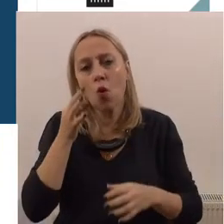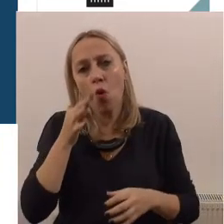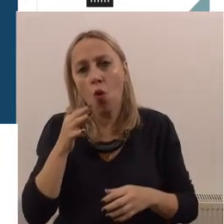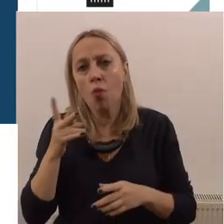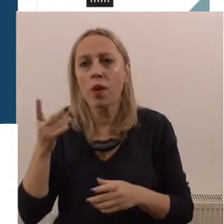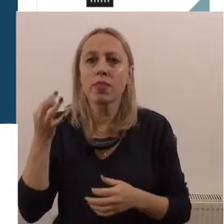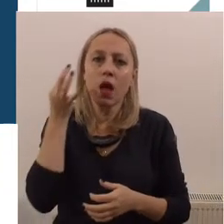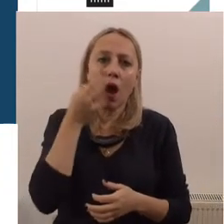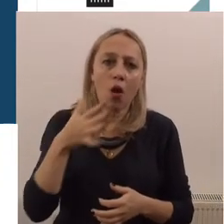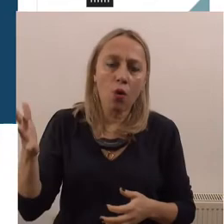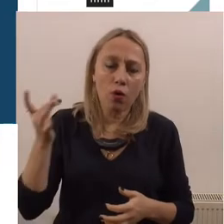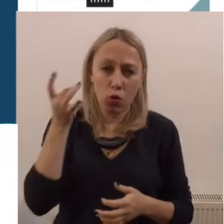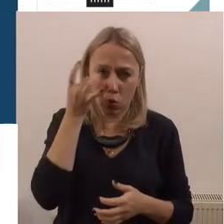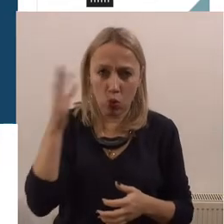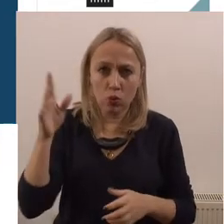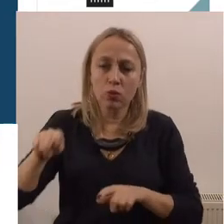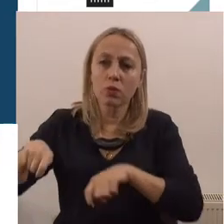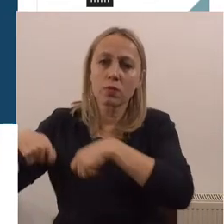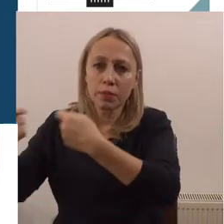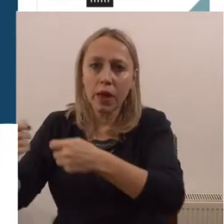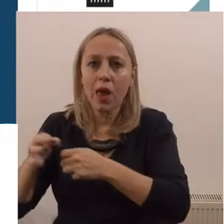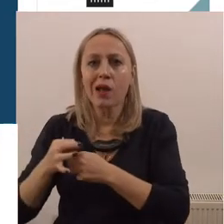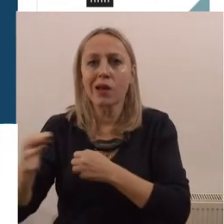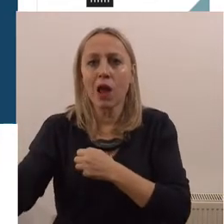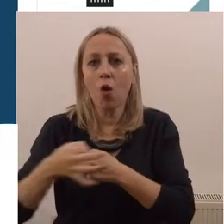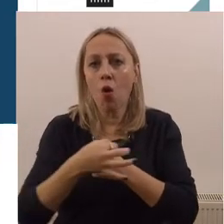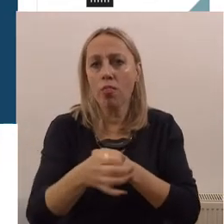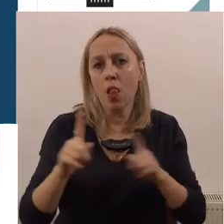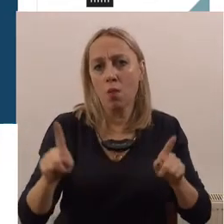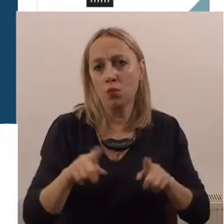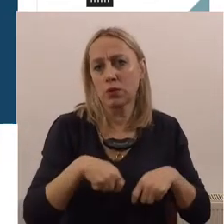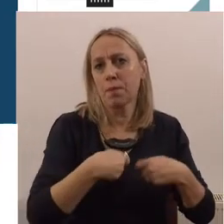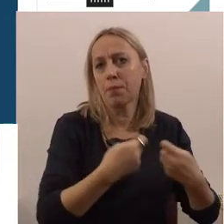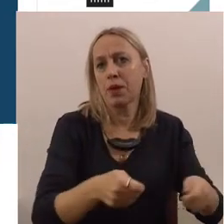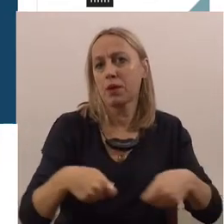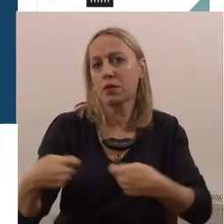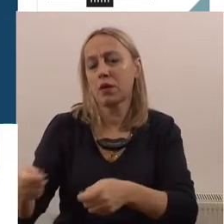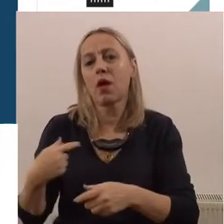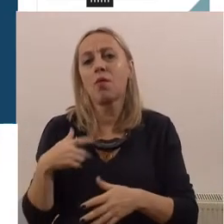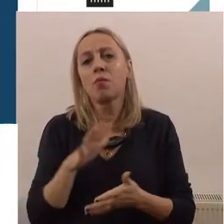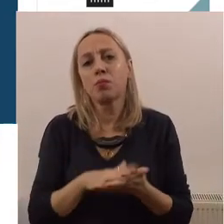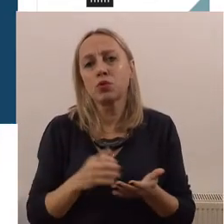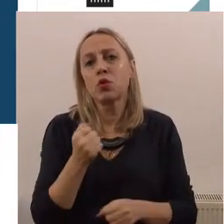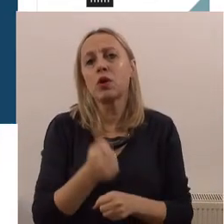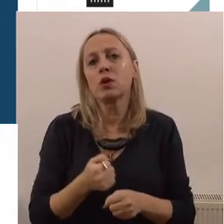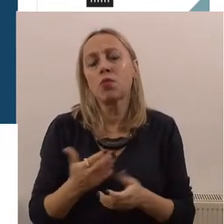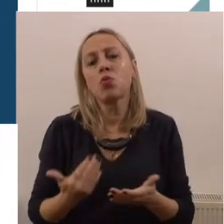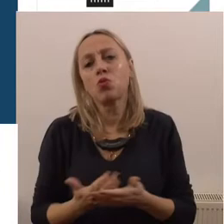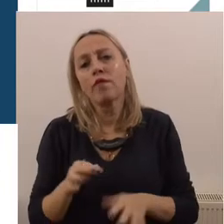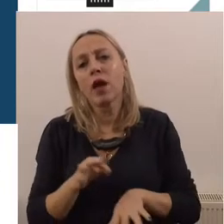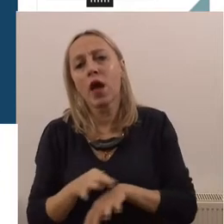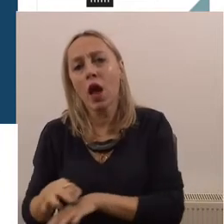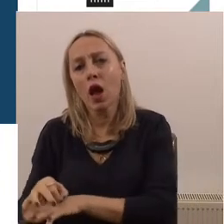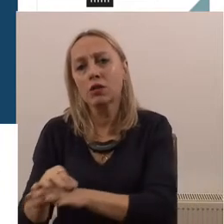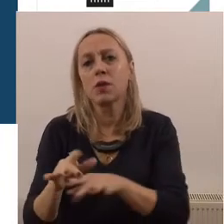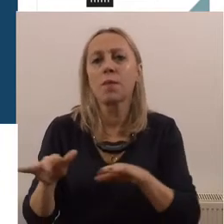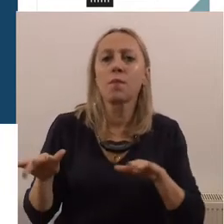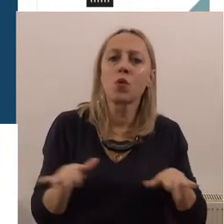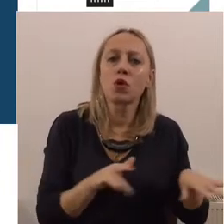our experience to town cultural institutions and regional cultural institutions.